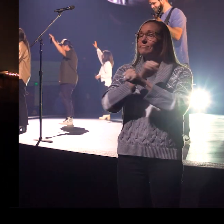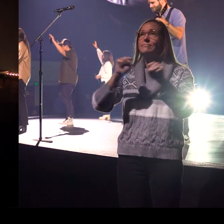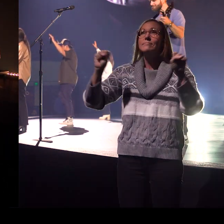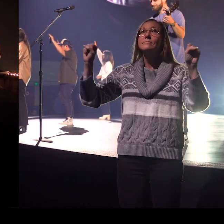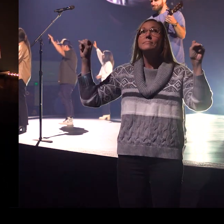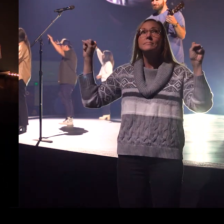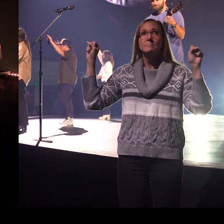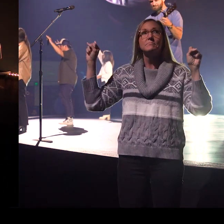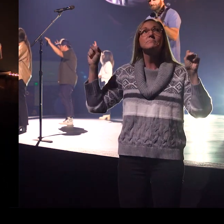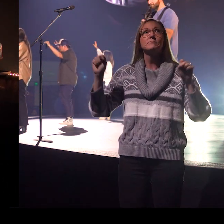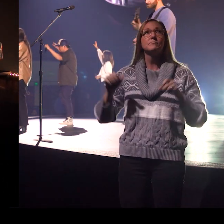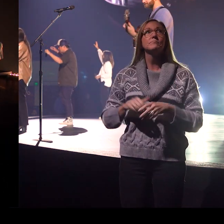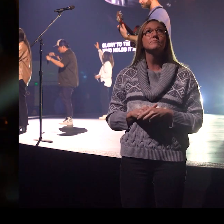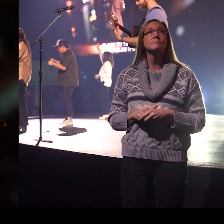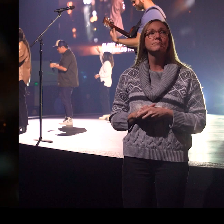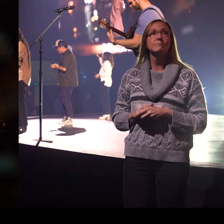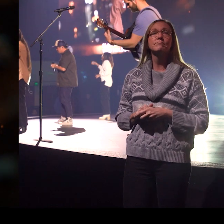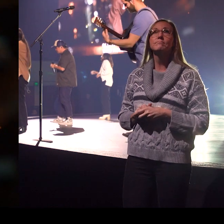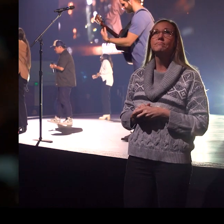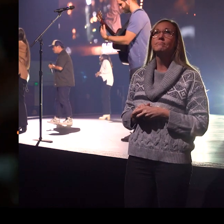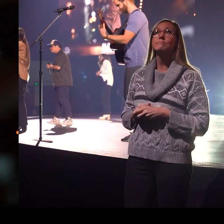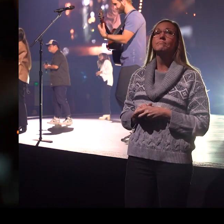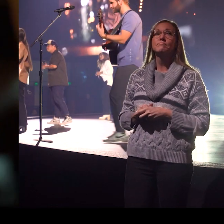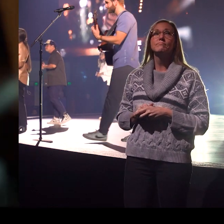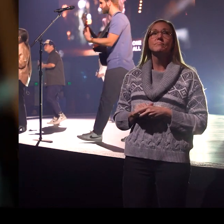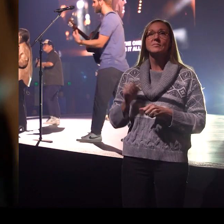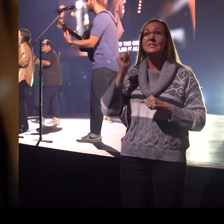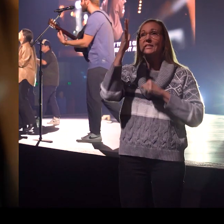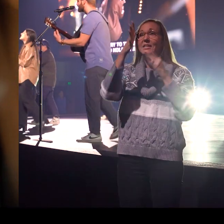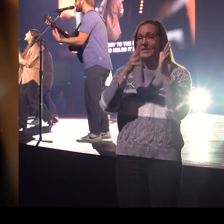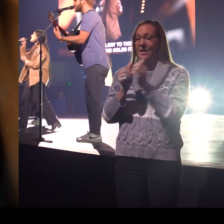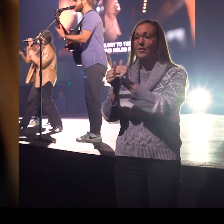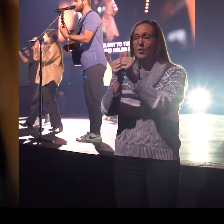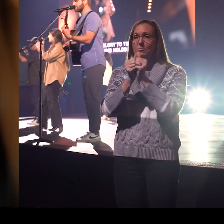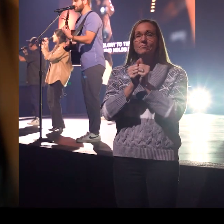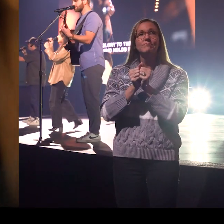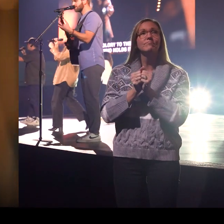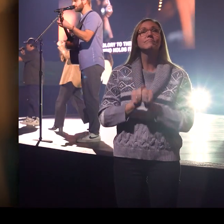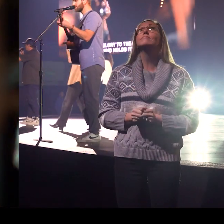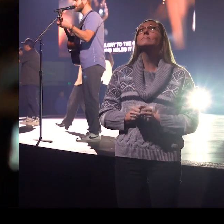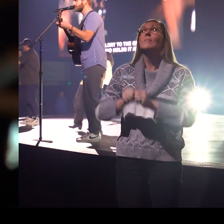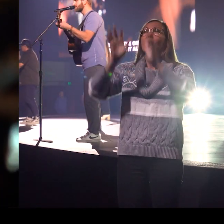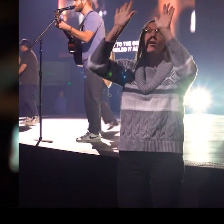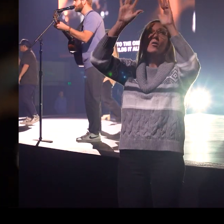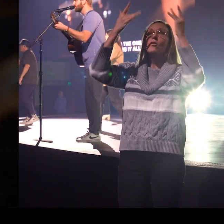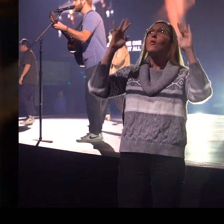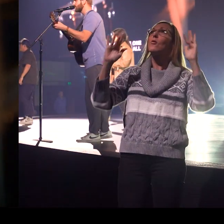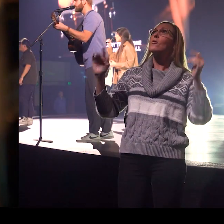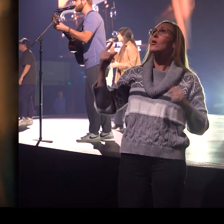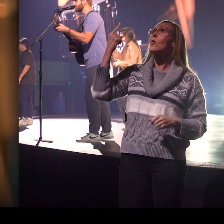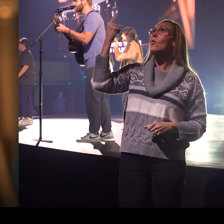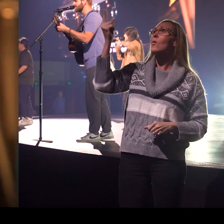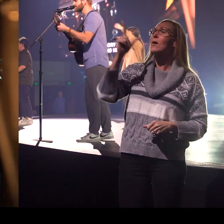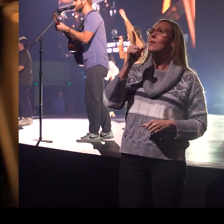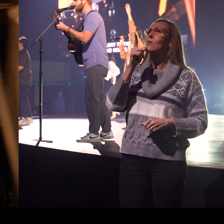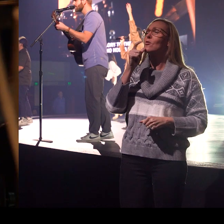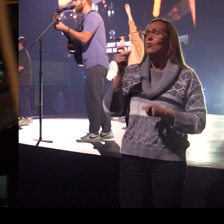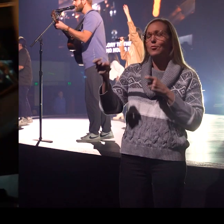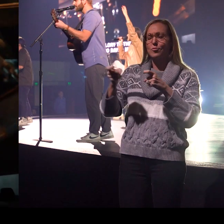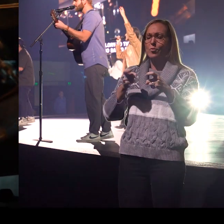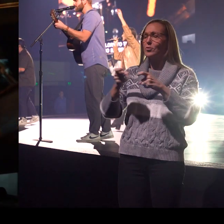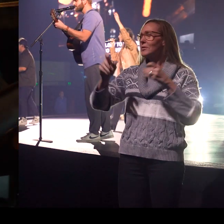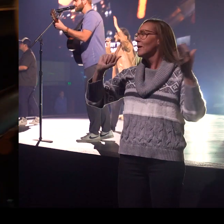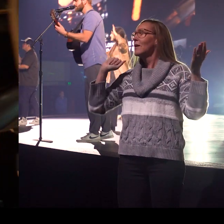Redemption. So we sing glory to the one all together. Whoa. Glory to the one who holds it